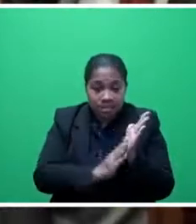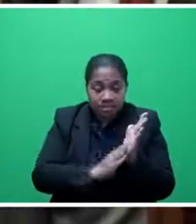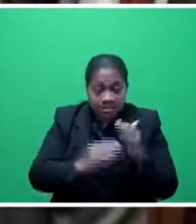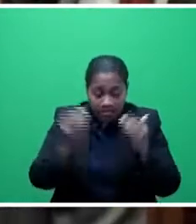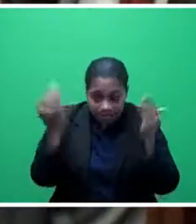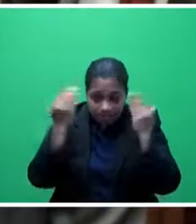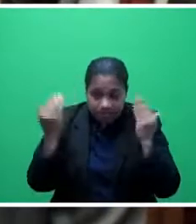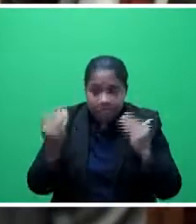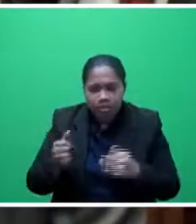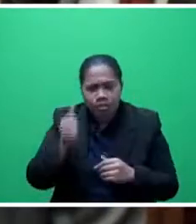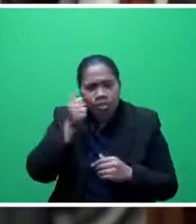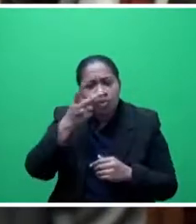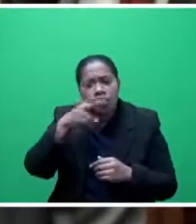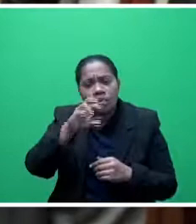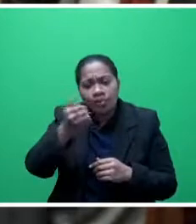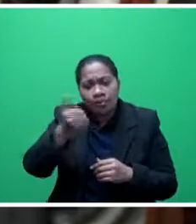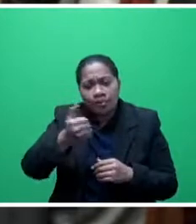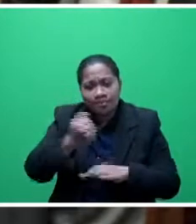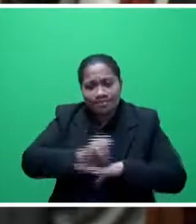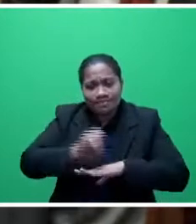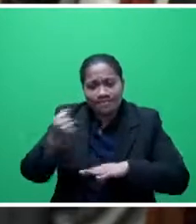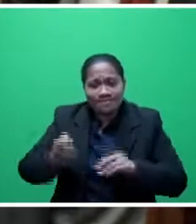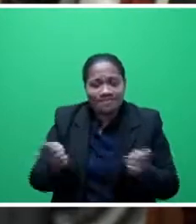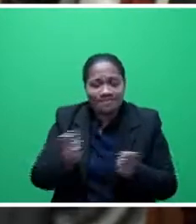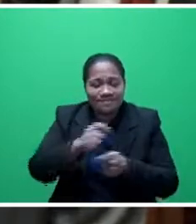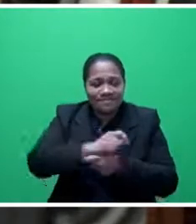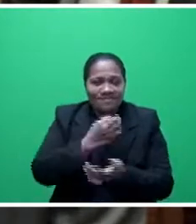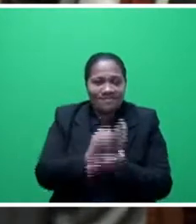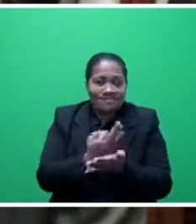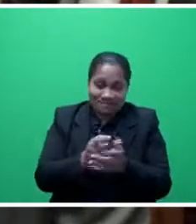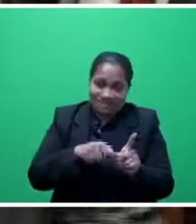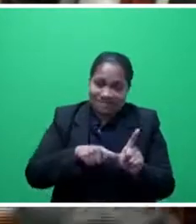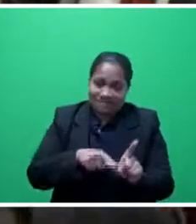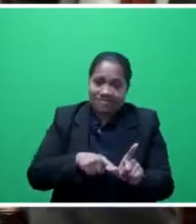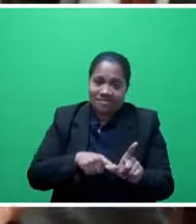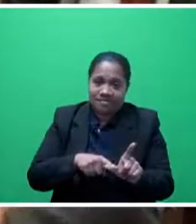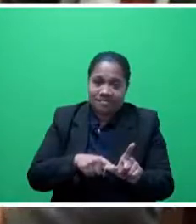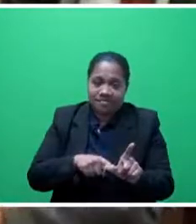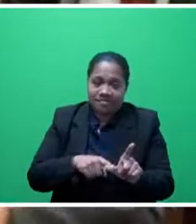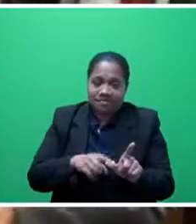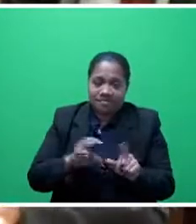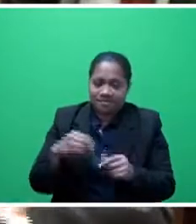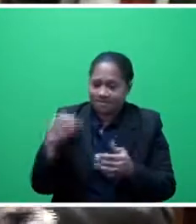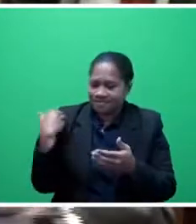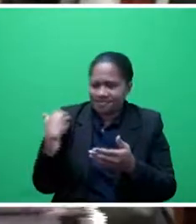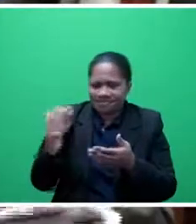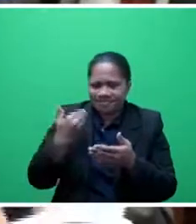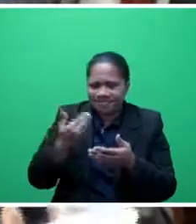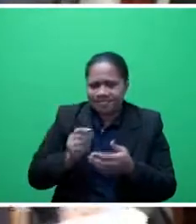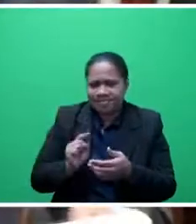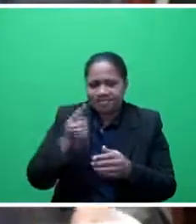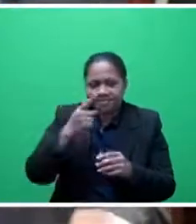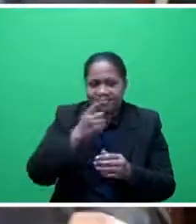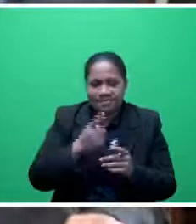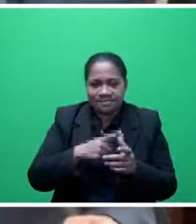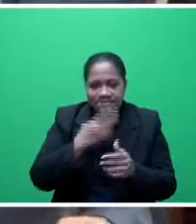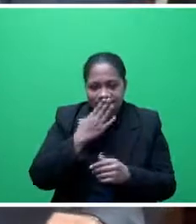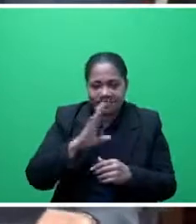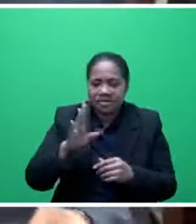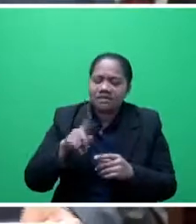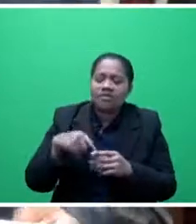As we know, in 2016, the government changed its financial year from the calendar year to the period commencing 1st of August to 31 July the following